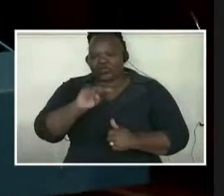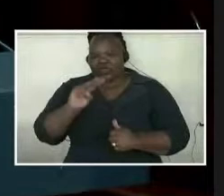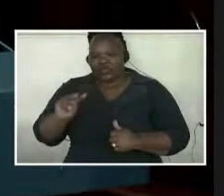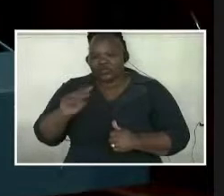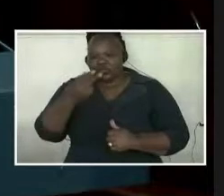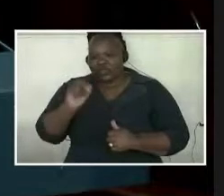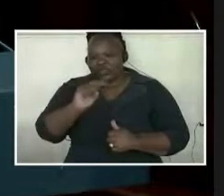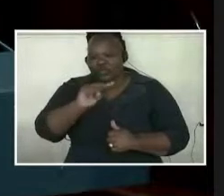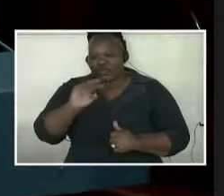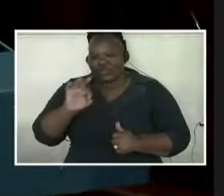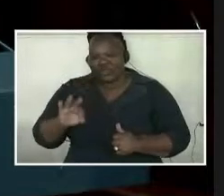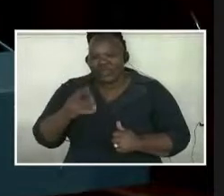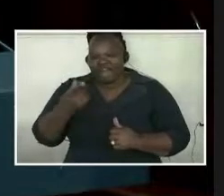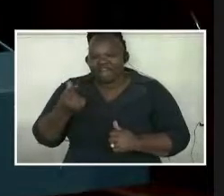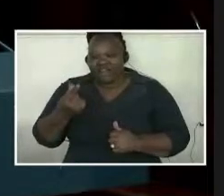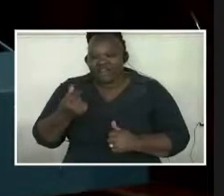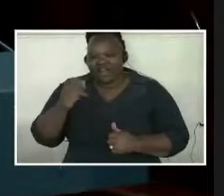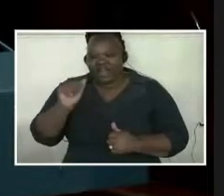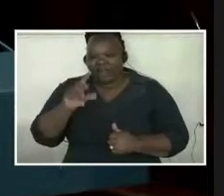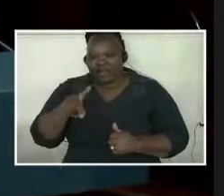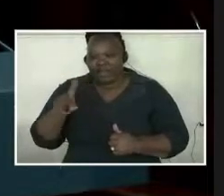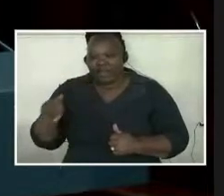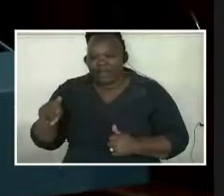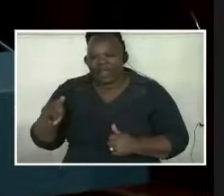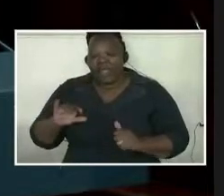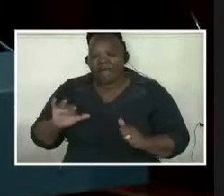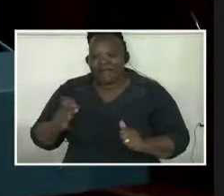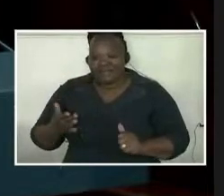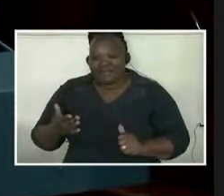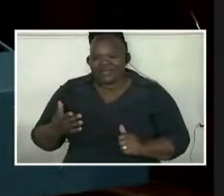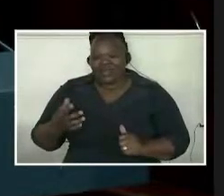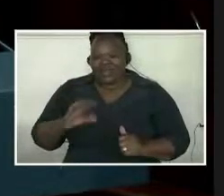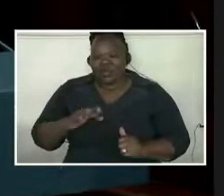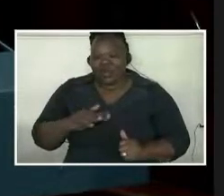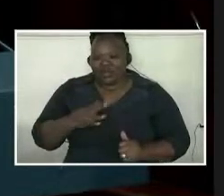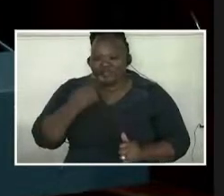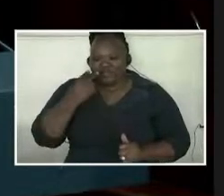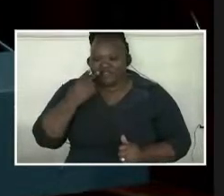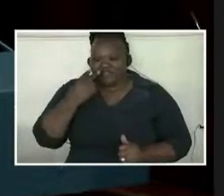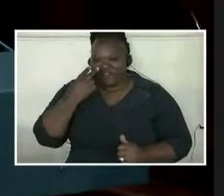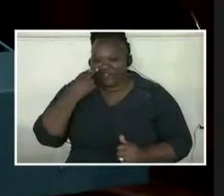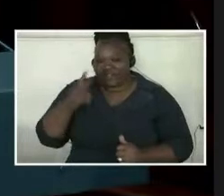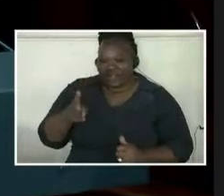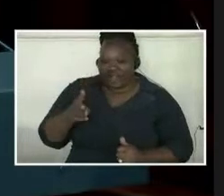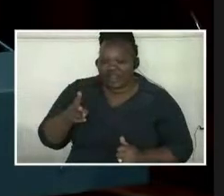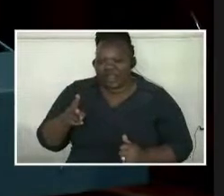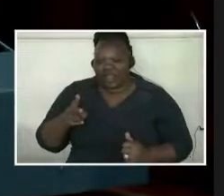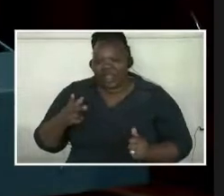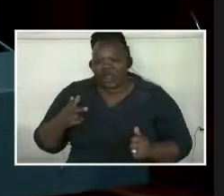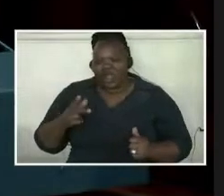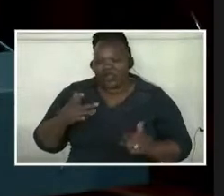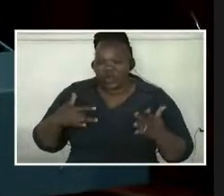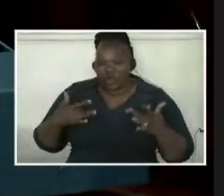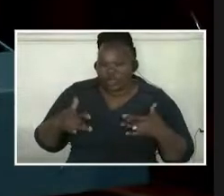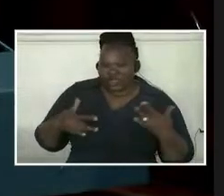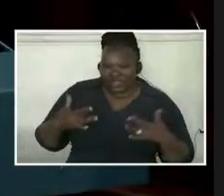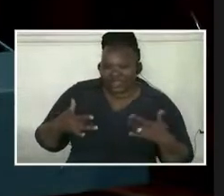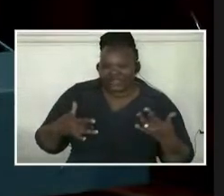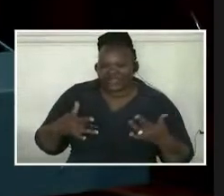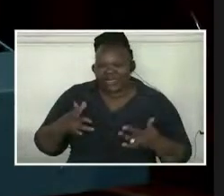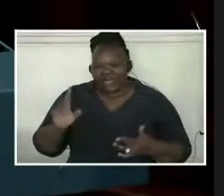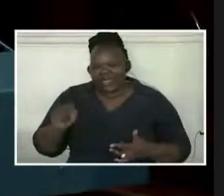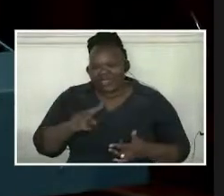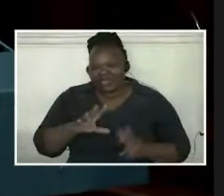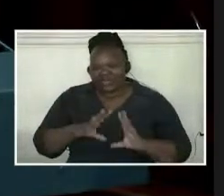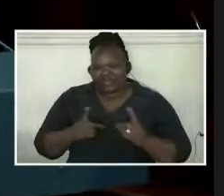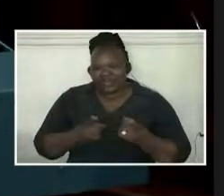app however chairperson it has noted we have noted with concern that the department